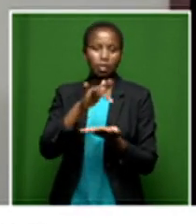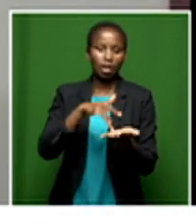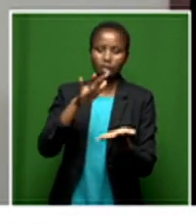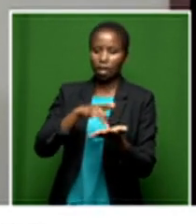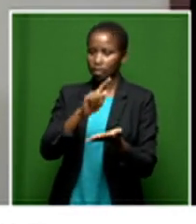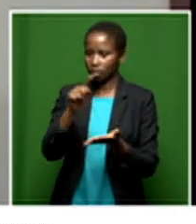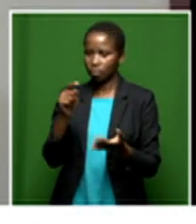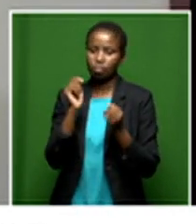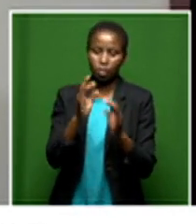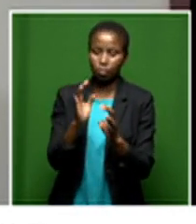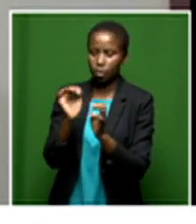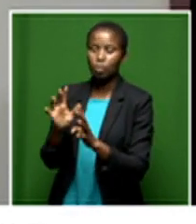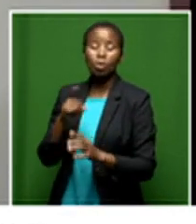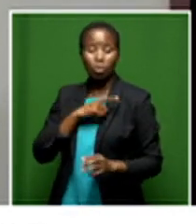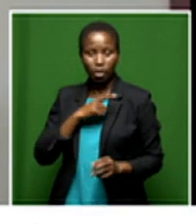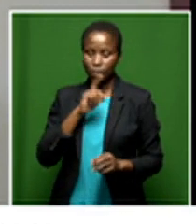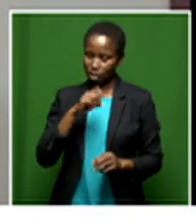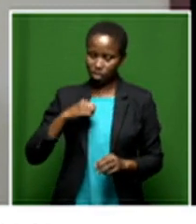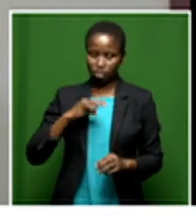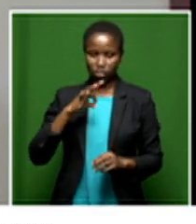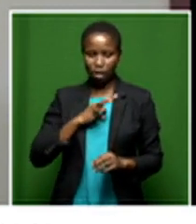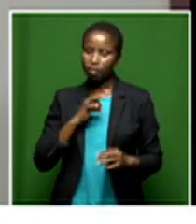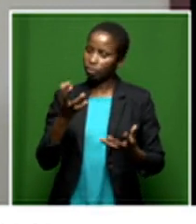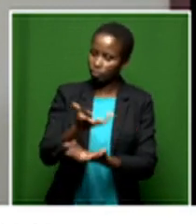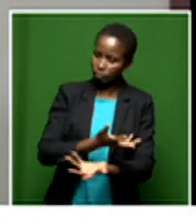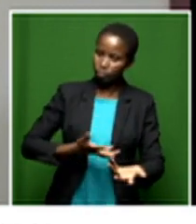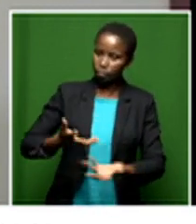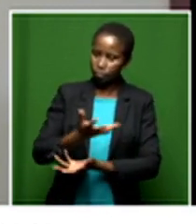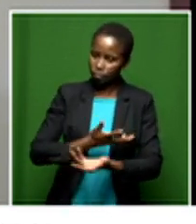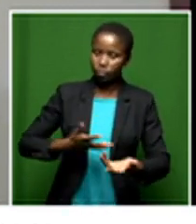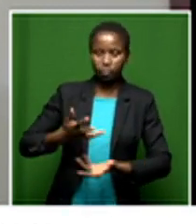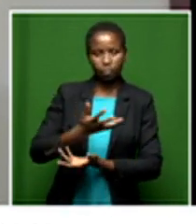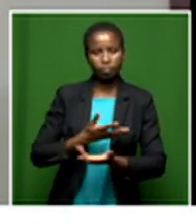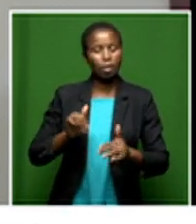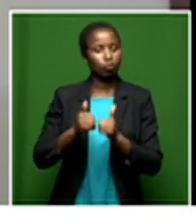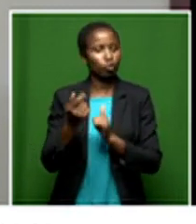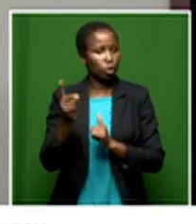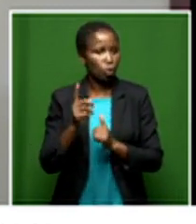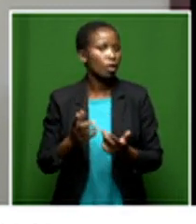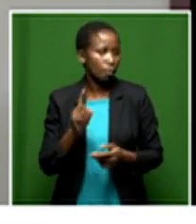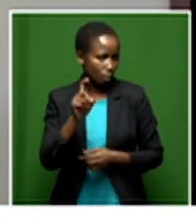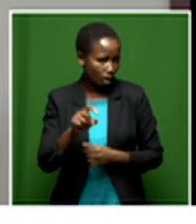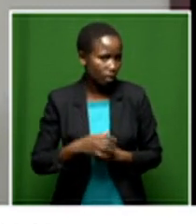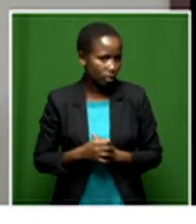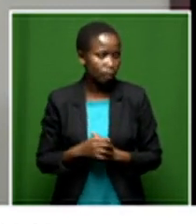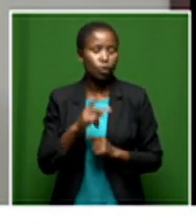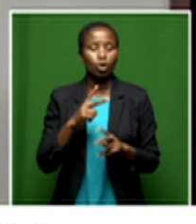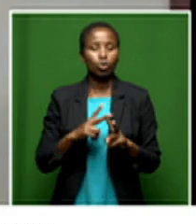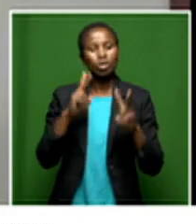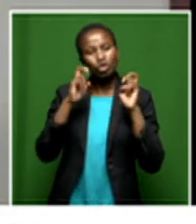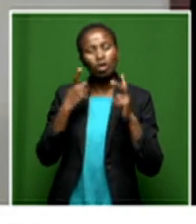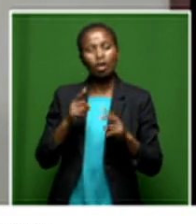we also need to speak to the employees and explain to them the situation we find ourselves. So your question around the labor